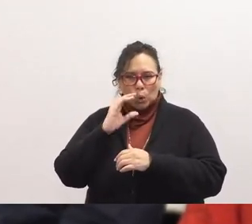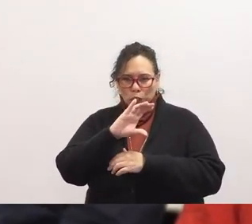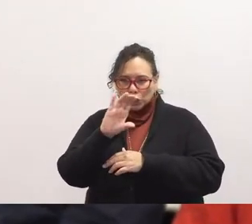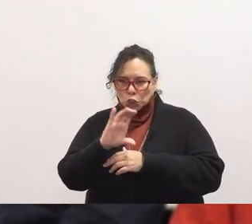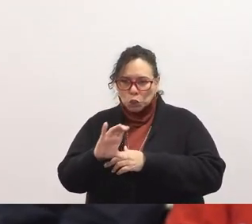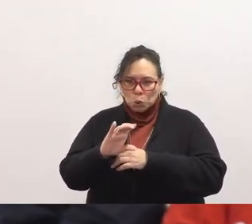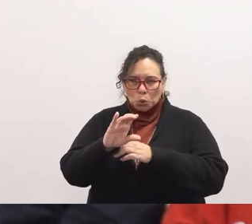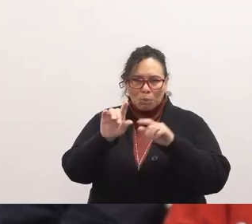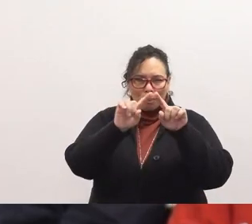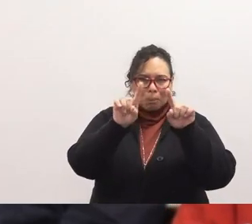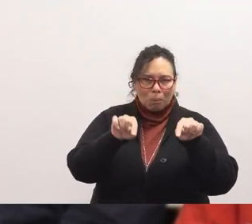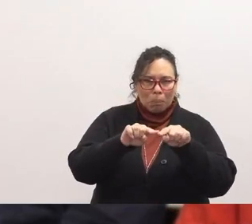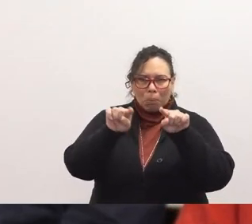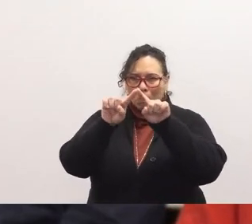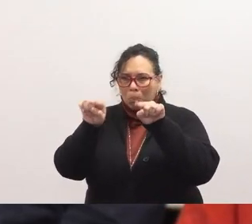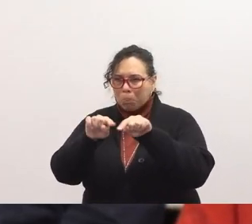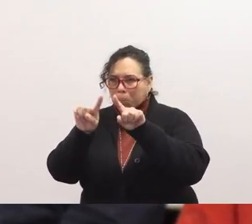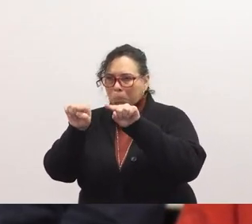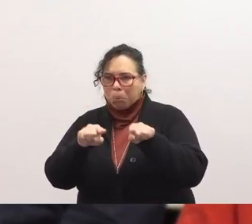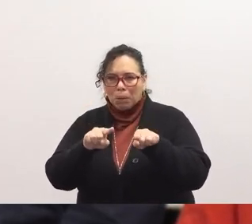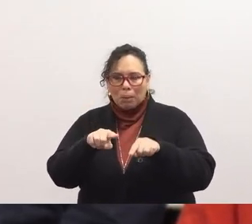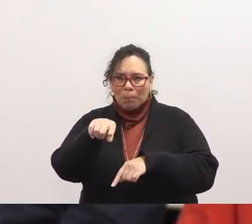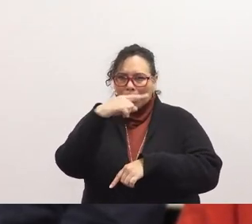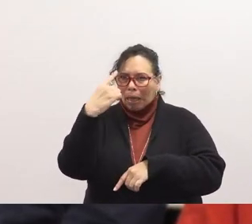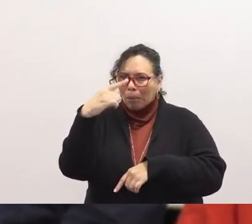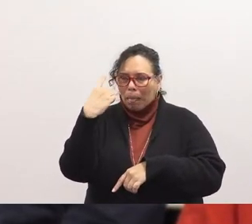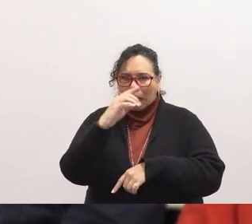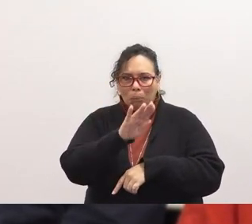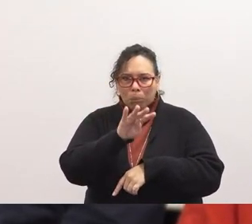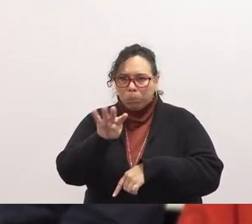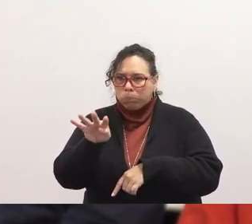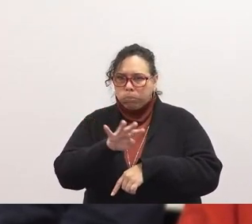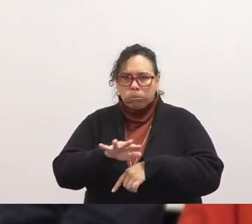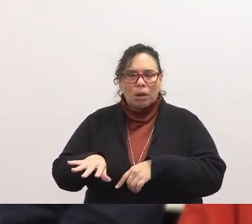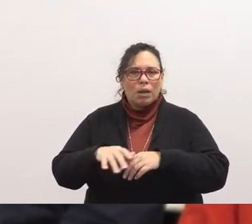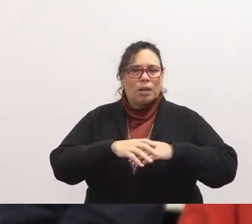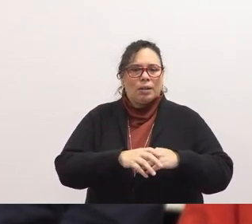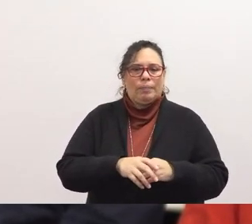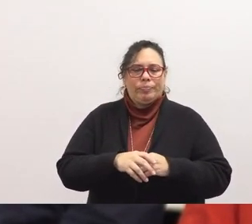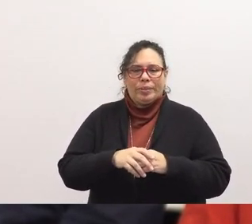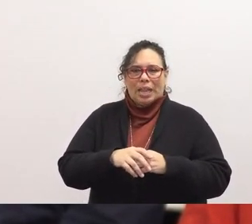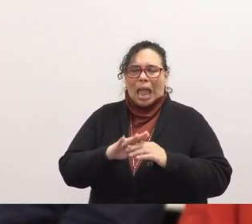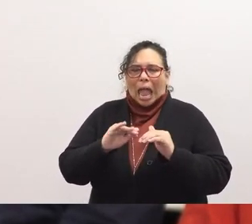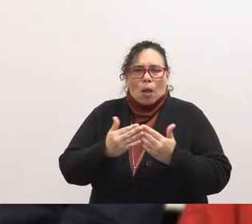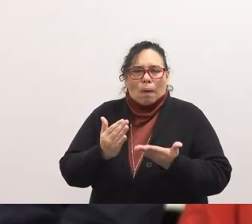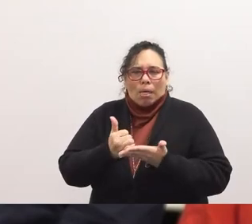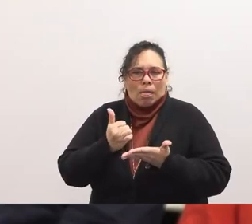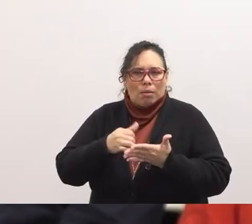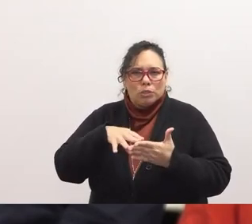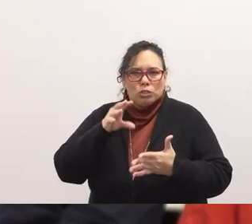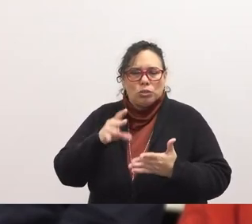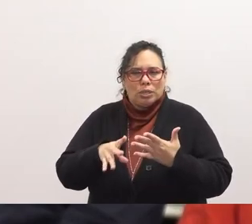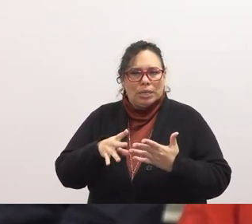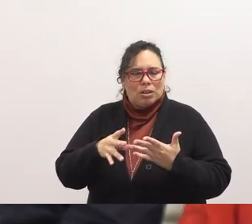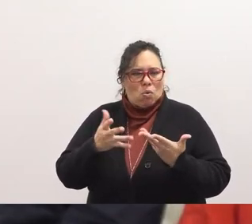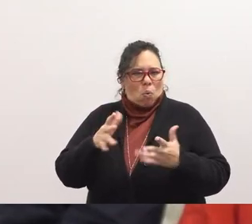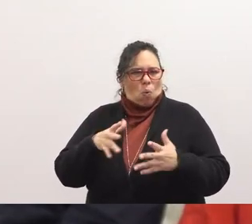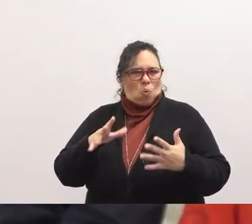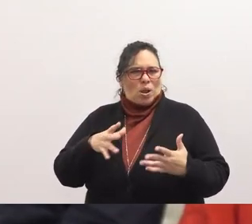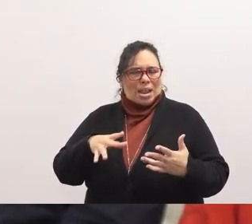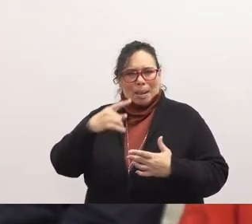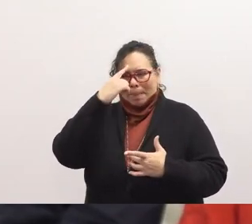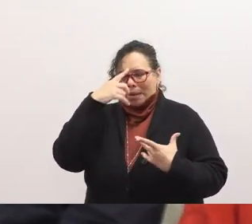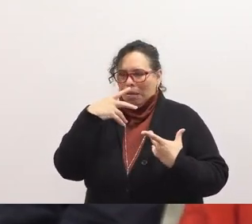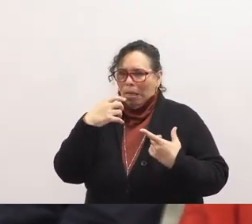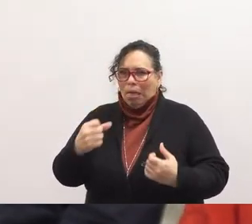how I could best serve students. The one thing that was clear to me was that the existing mental health challenges students already faced were exacerbated